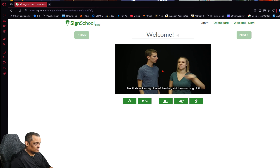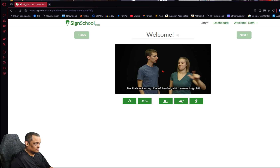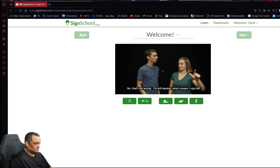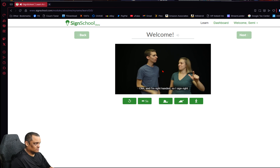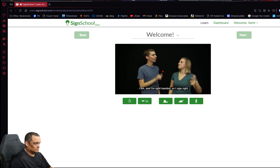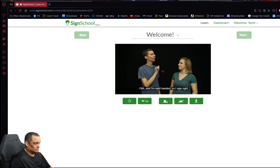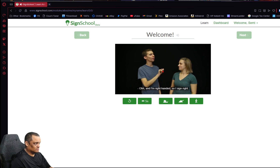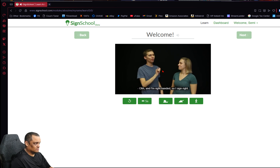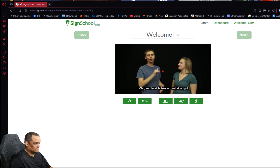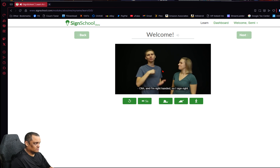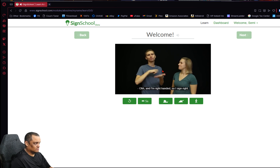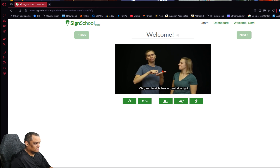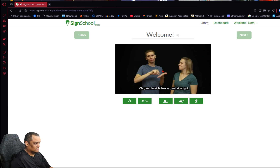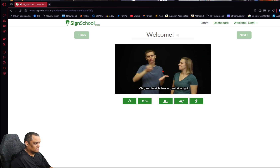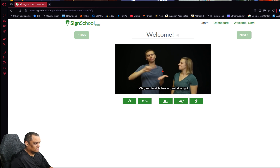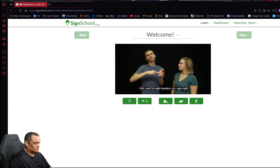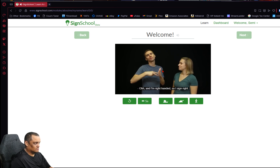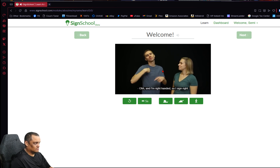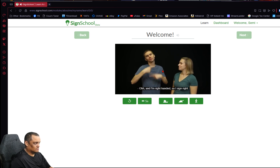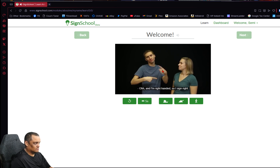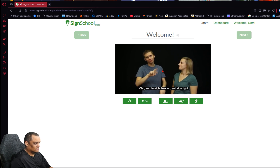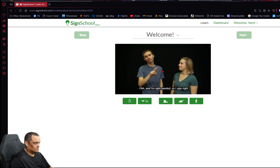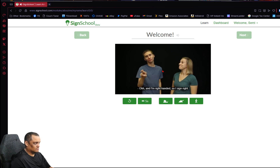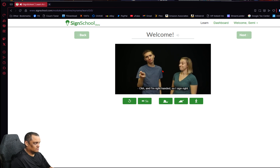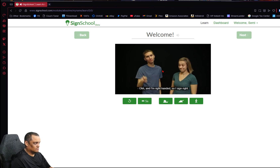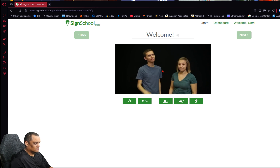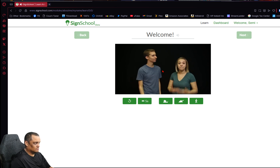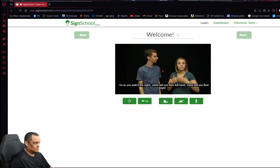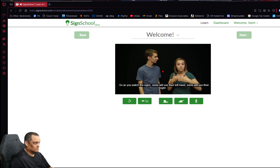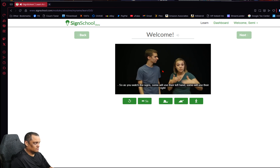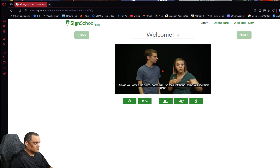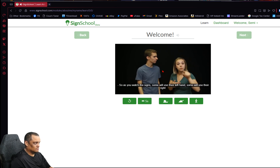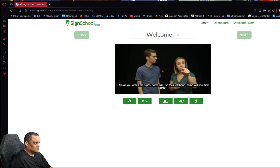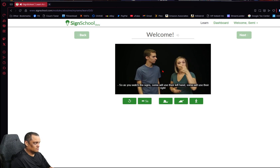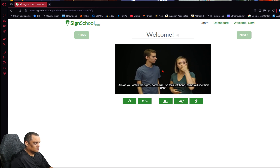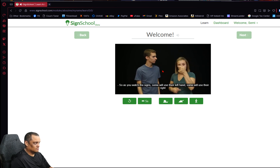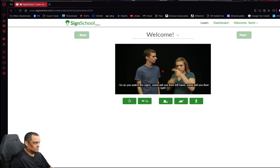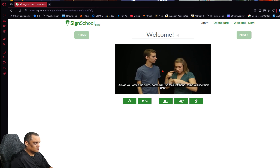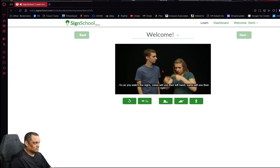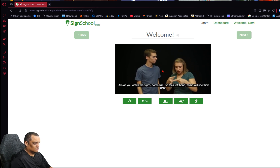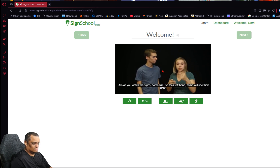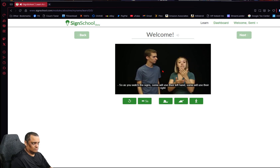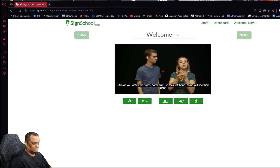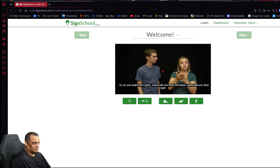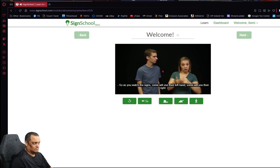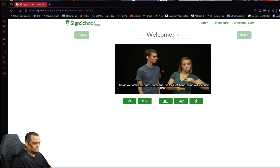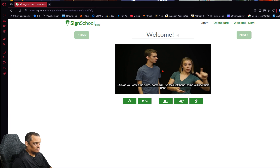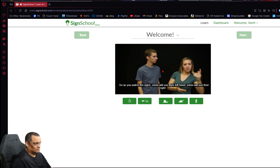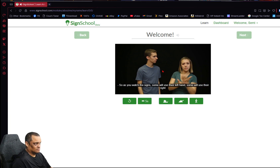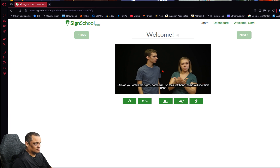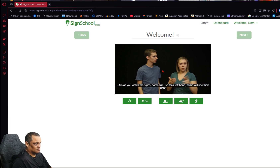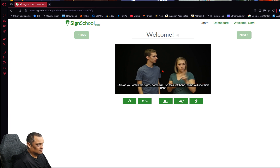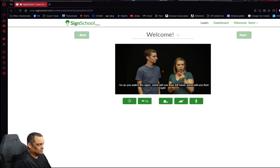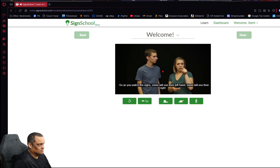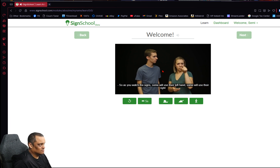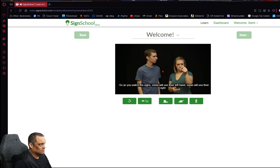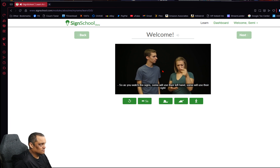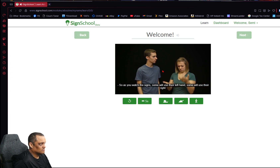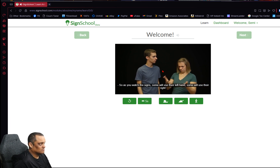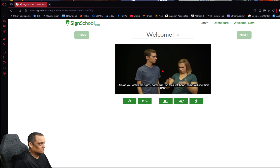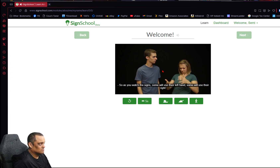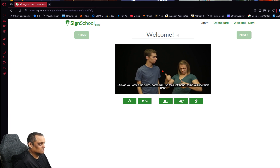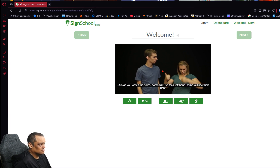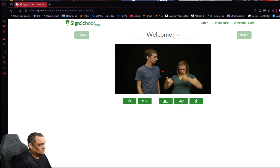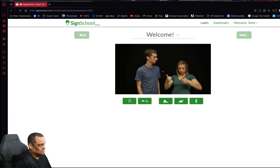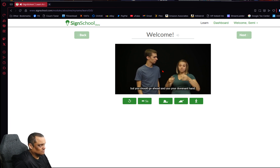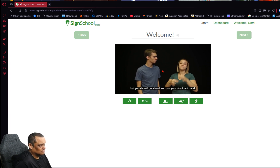means I sign left. Oh, and I'm right-handed, so I sign right. So as you watch the signs, some will use their left hand, some